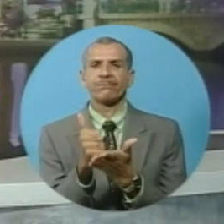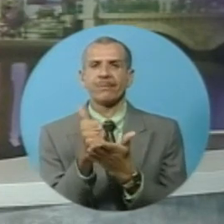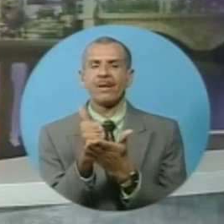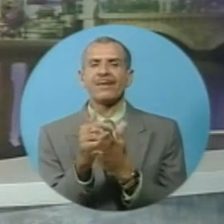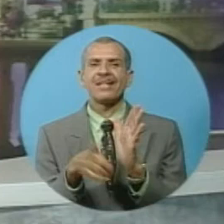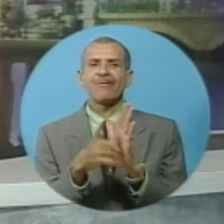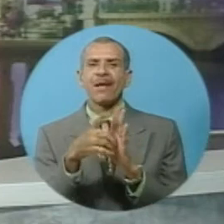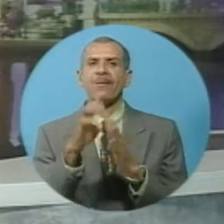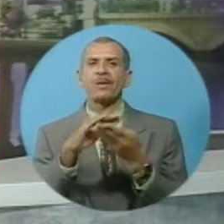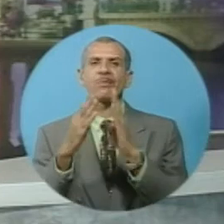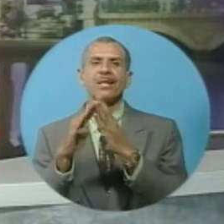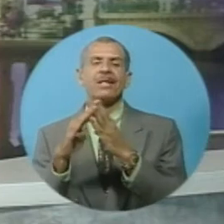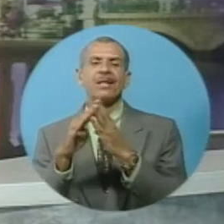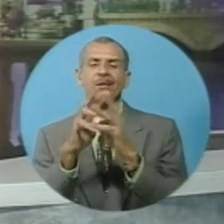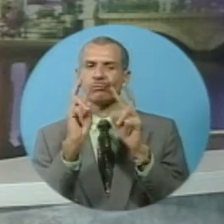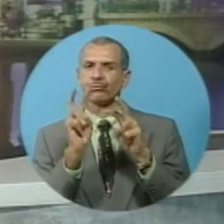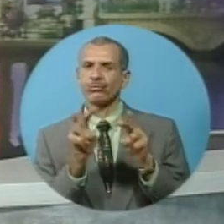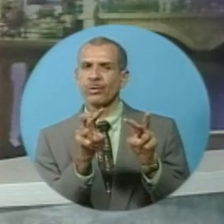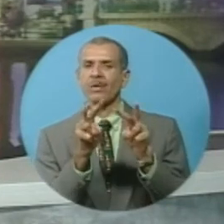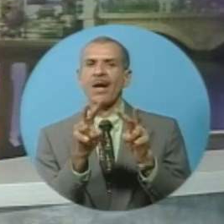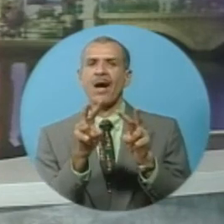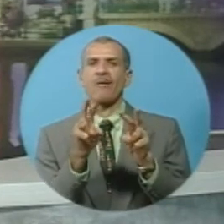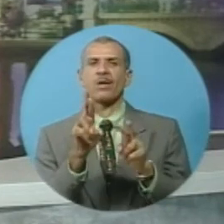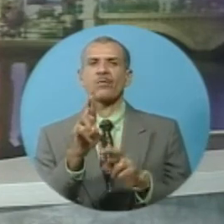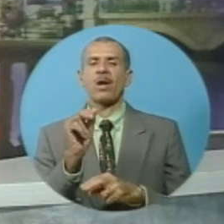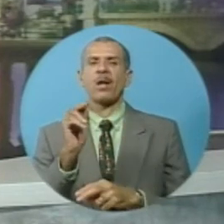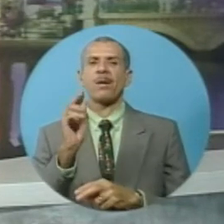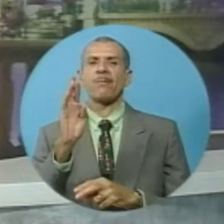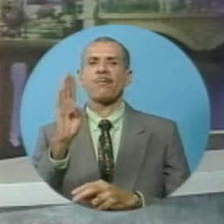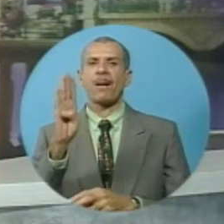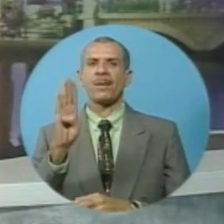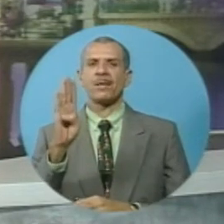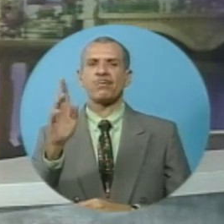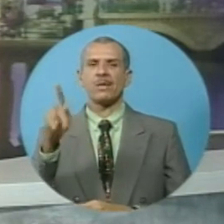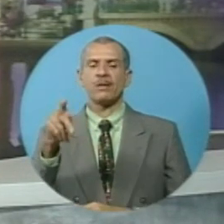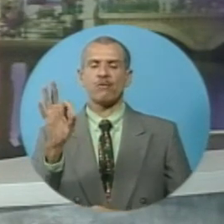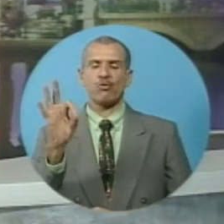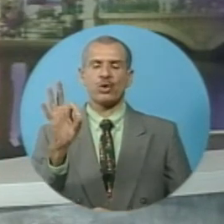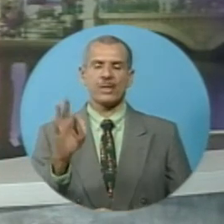the community policing arm of the Royal Barbados Police Force.